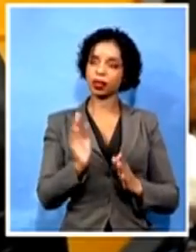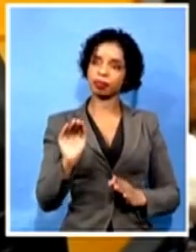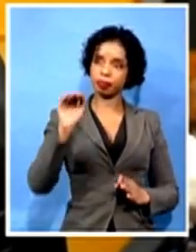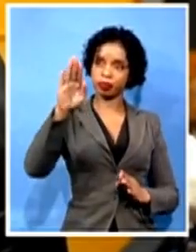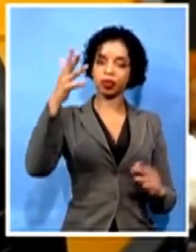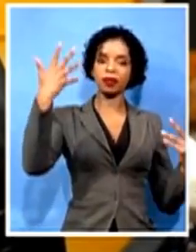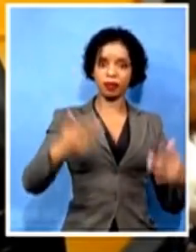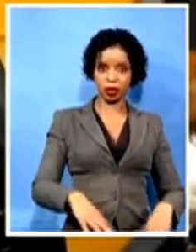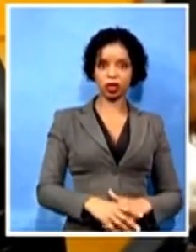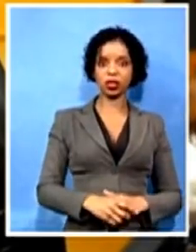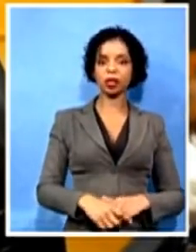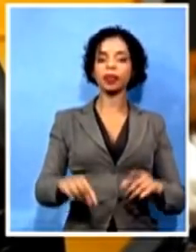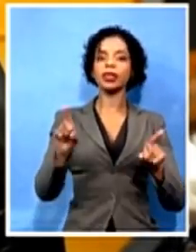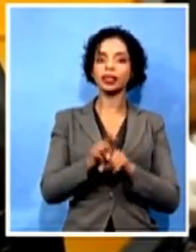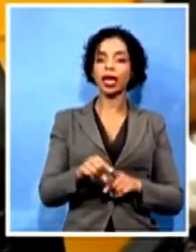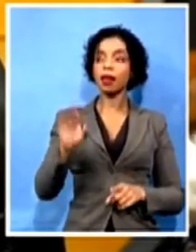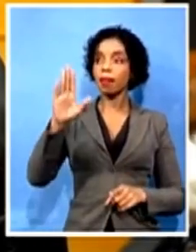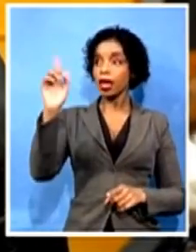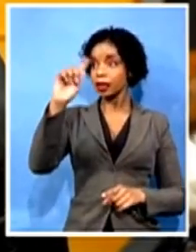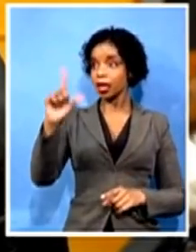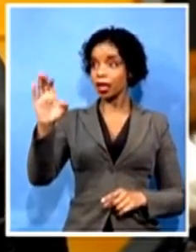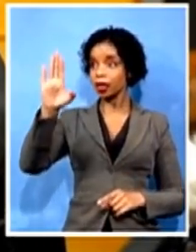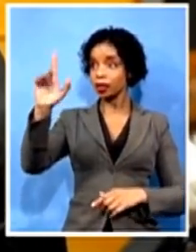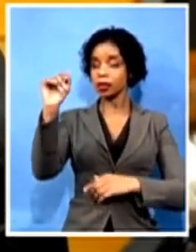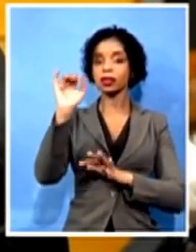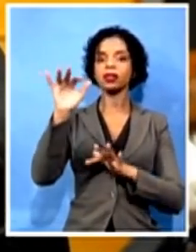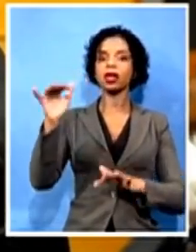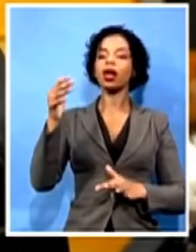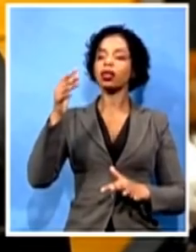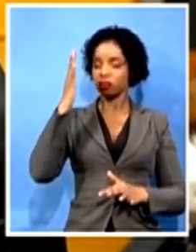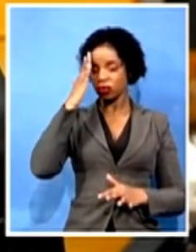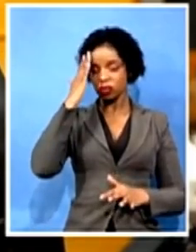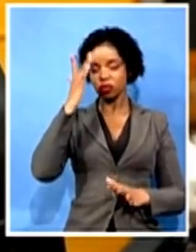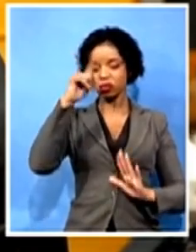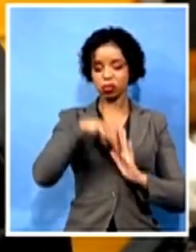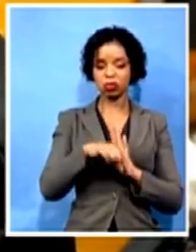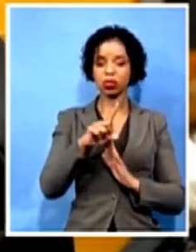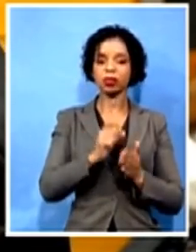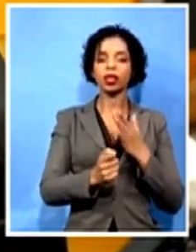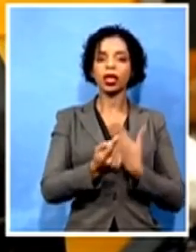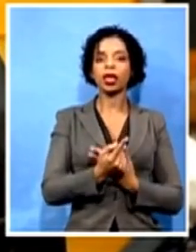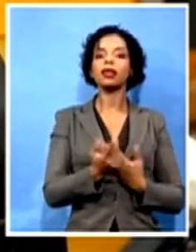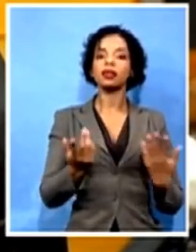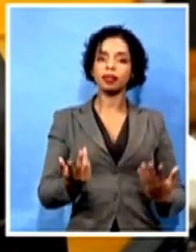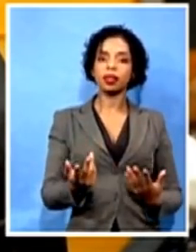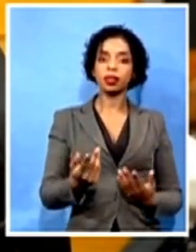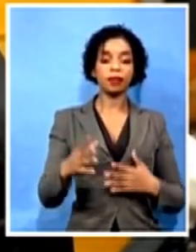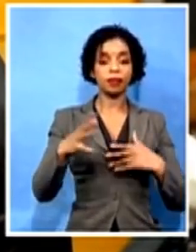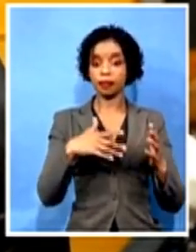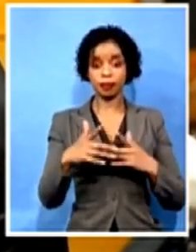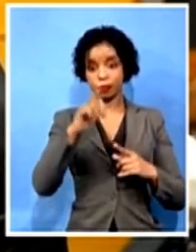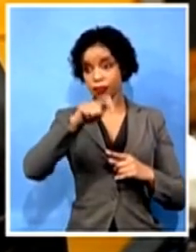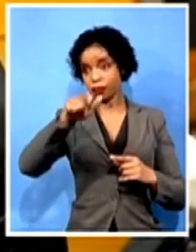of what the position was in relation to the Italian passport. He then wanted to know about the South African passport, and we said it's with